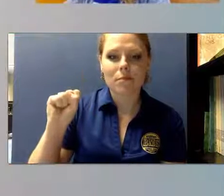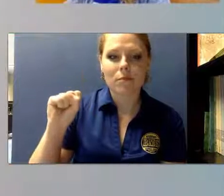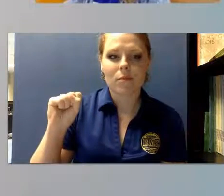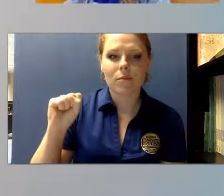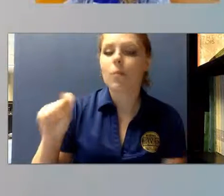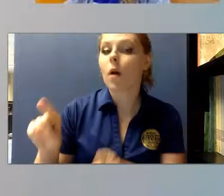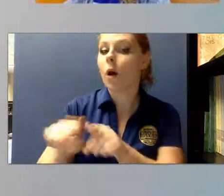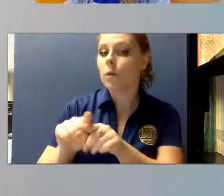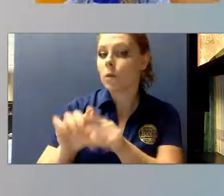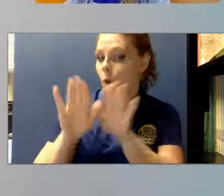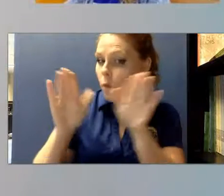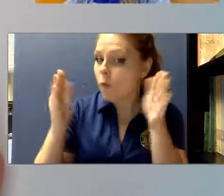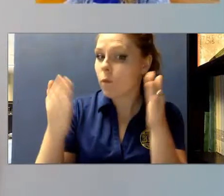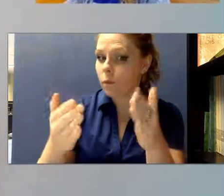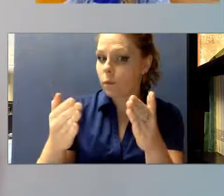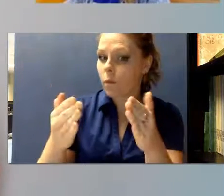and focal point.